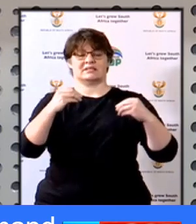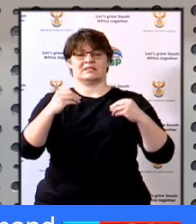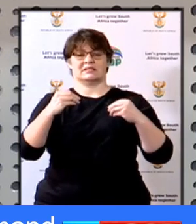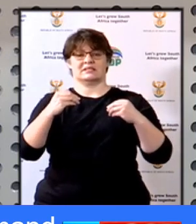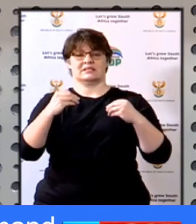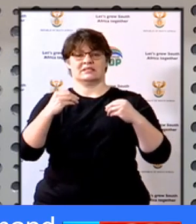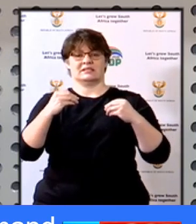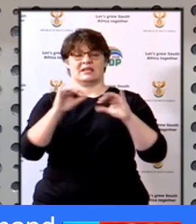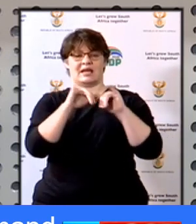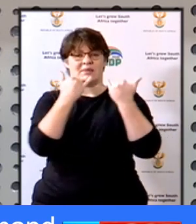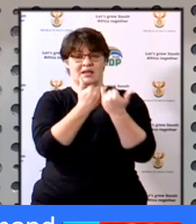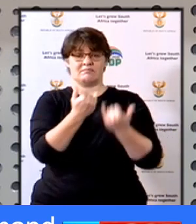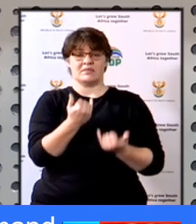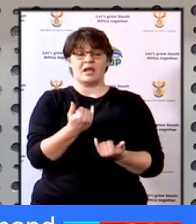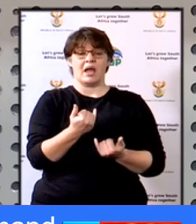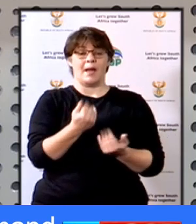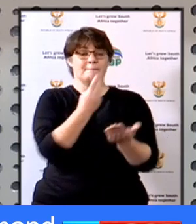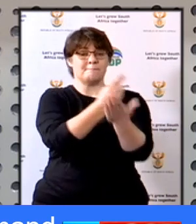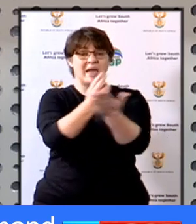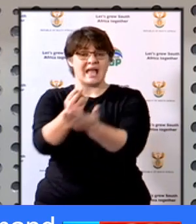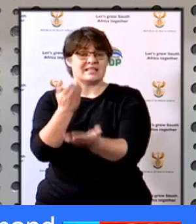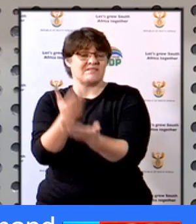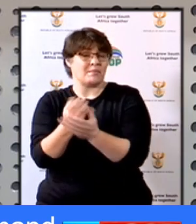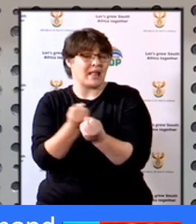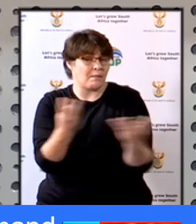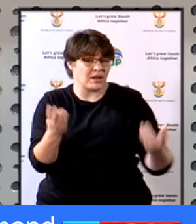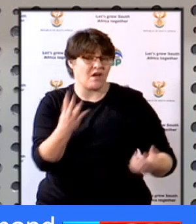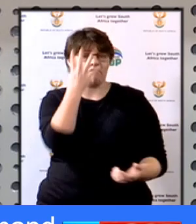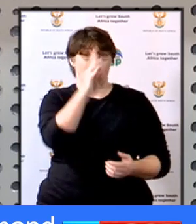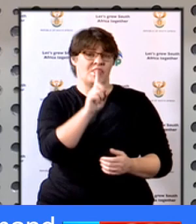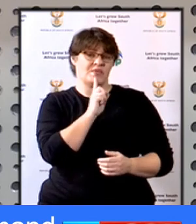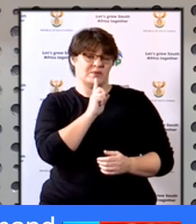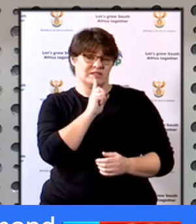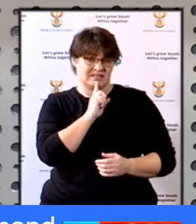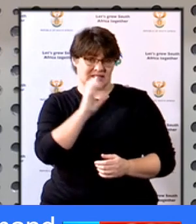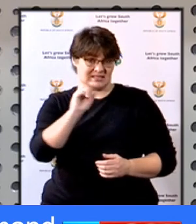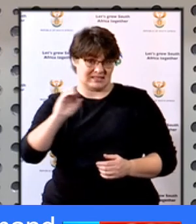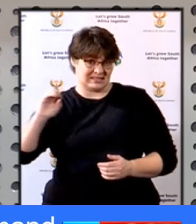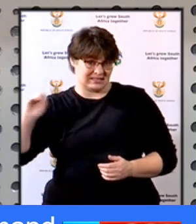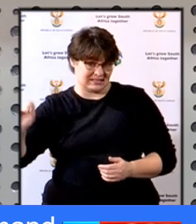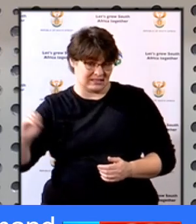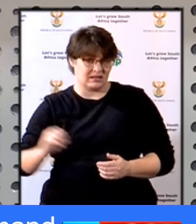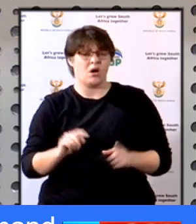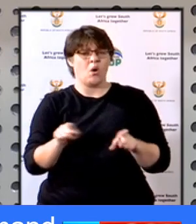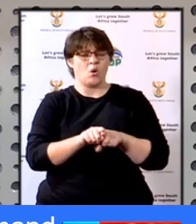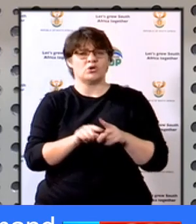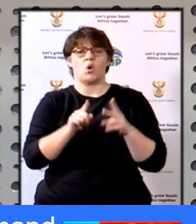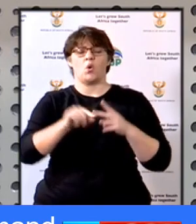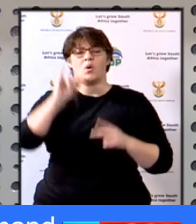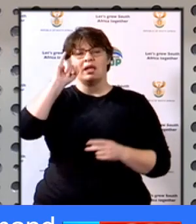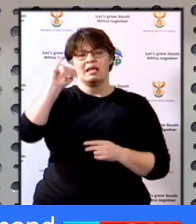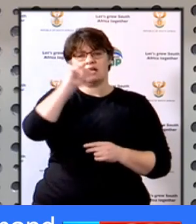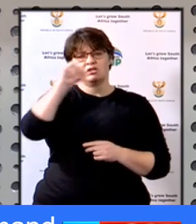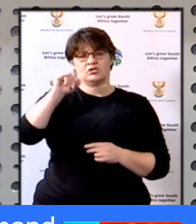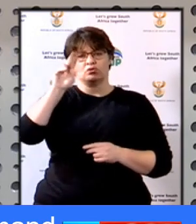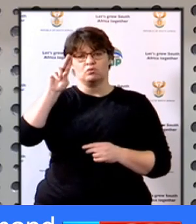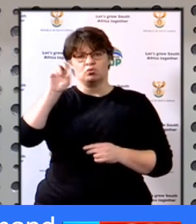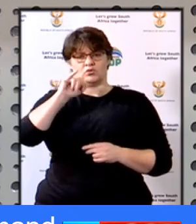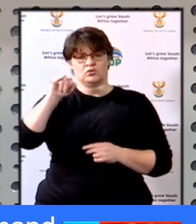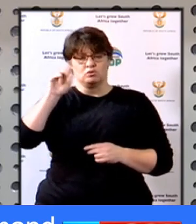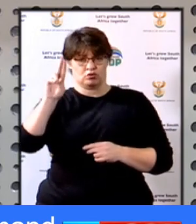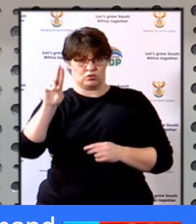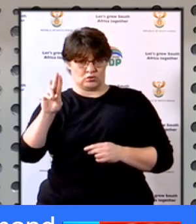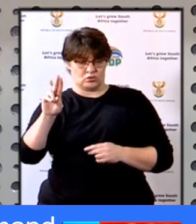where 4,000 beds will be available. We also have another automaker in the Eastern Cape, Isuzu, that has made their